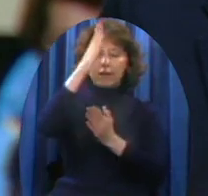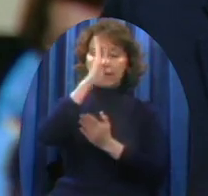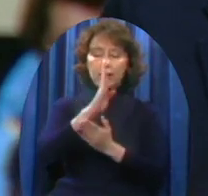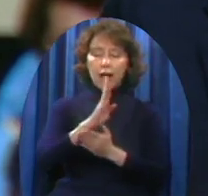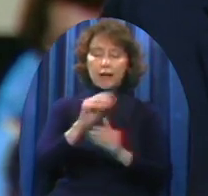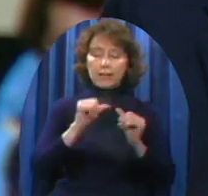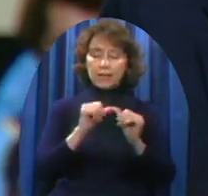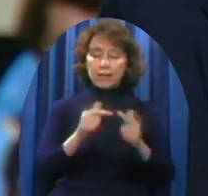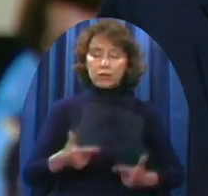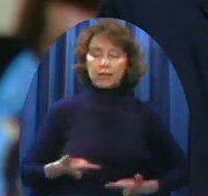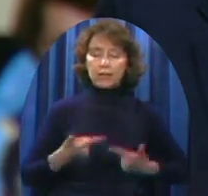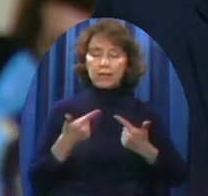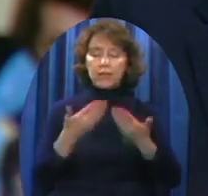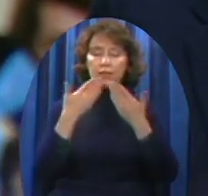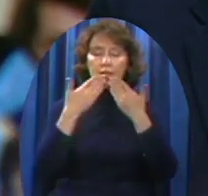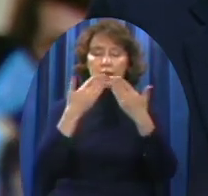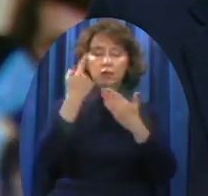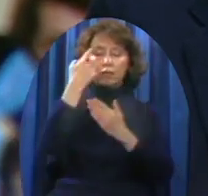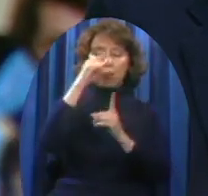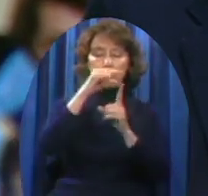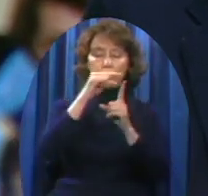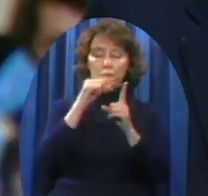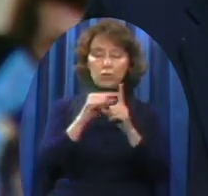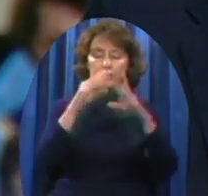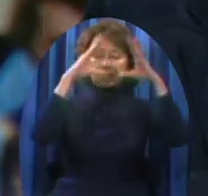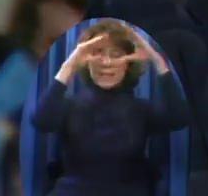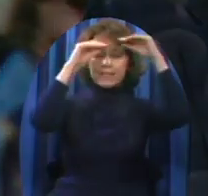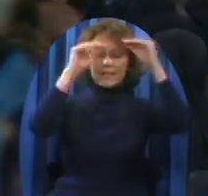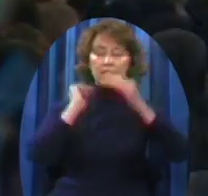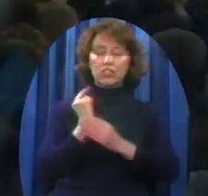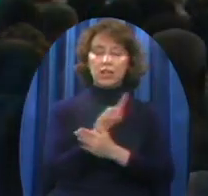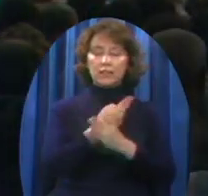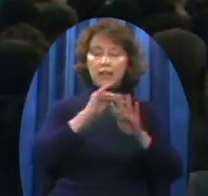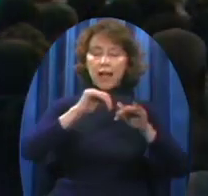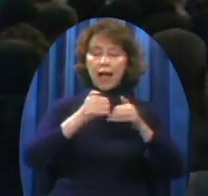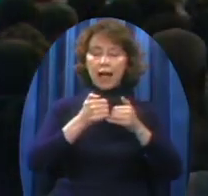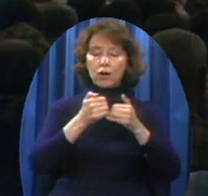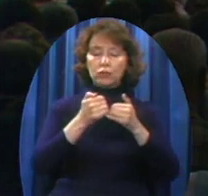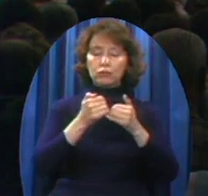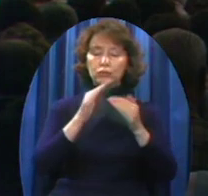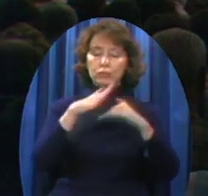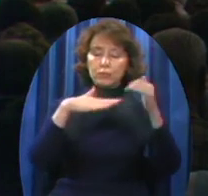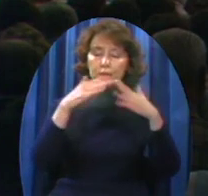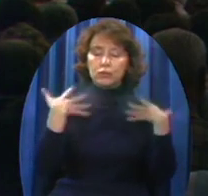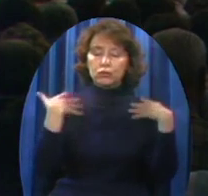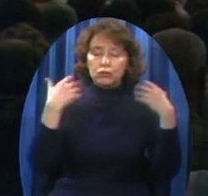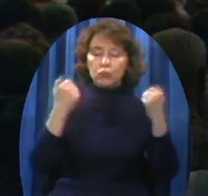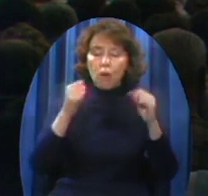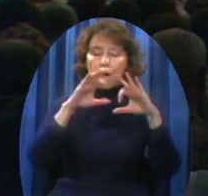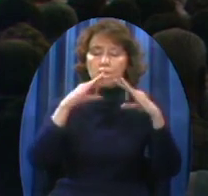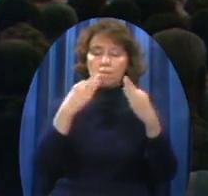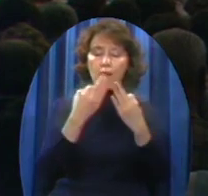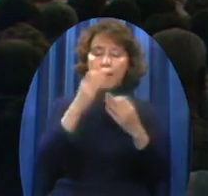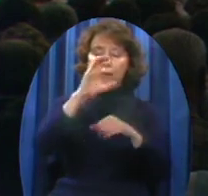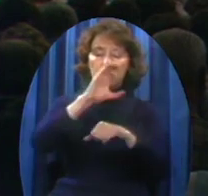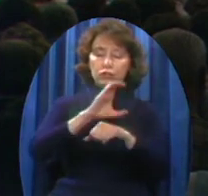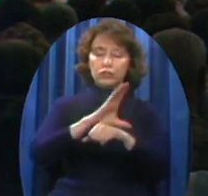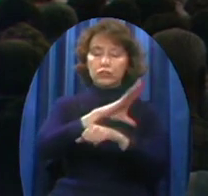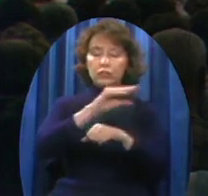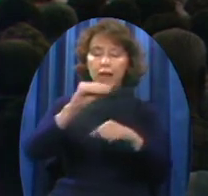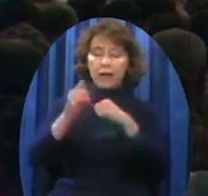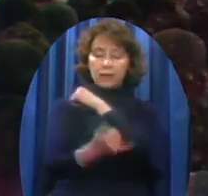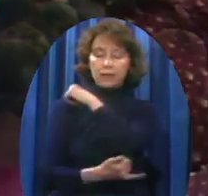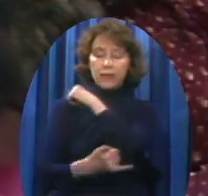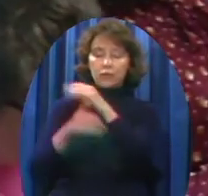build great and solid and stable families, churches, and even a nation. In Jesus'